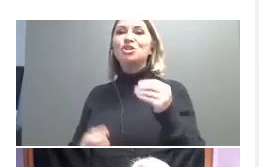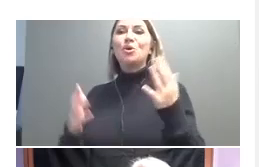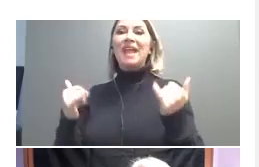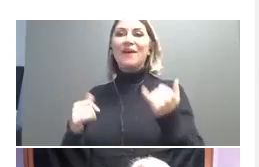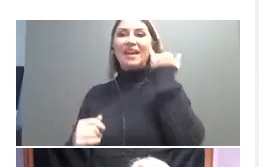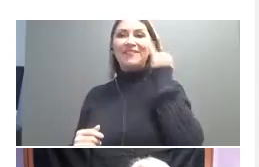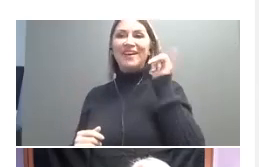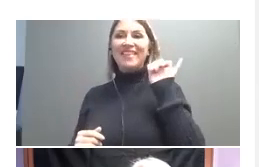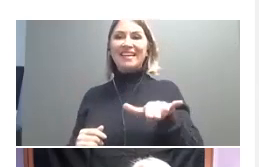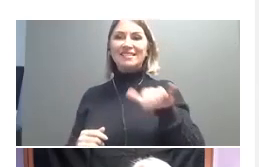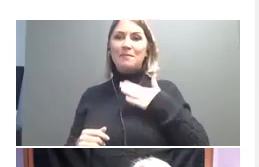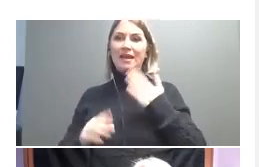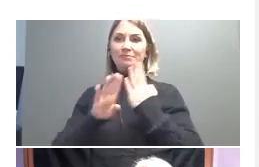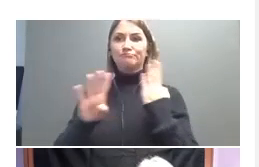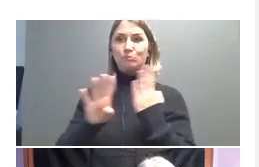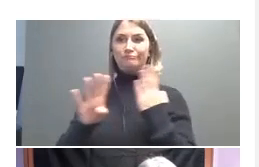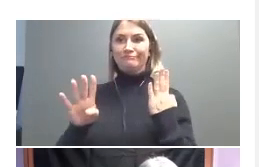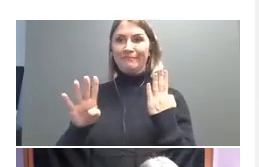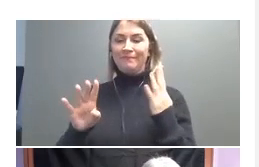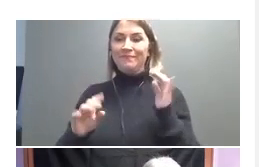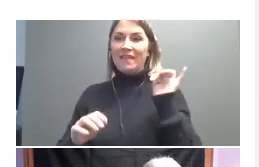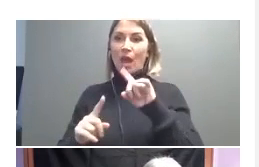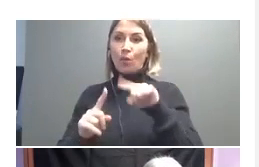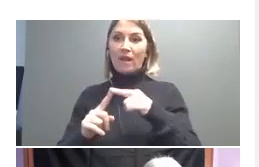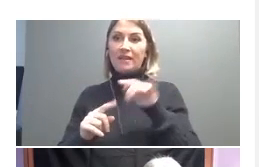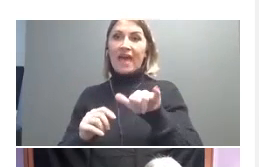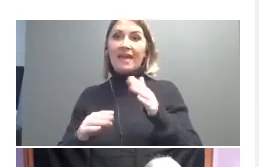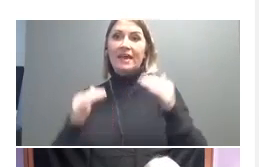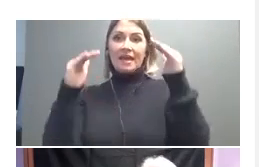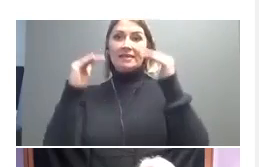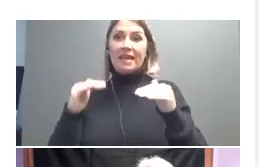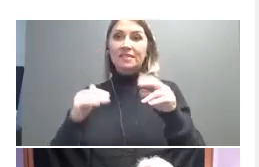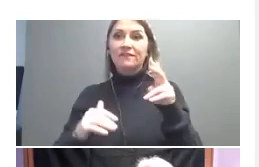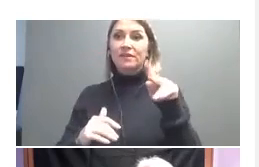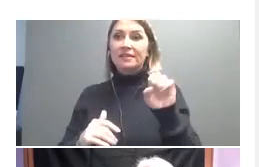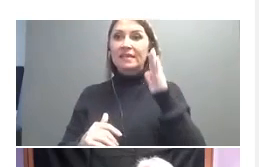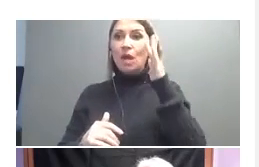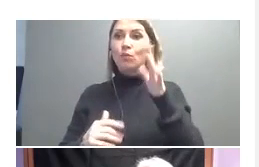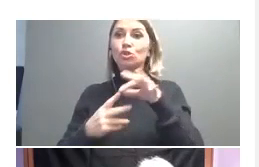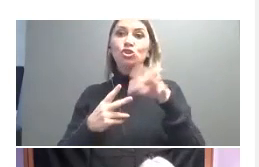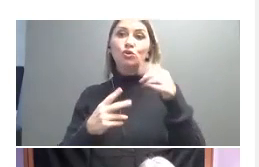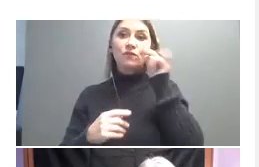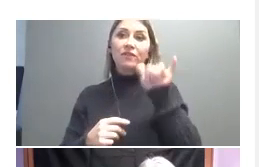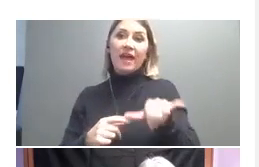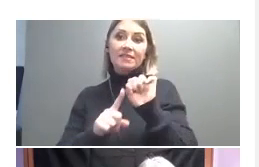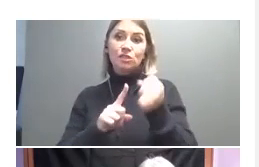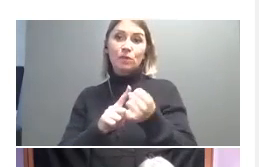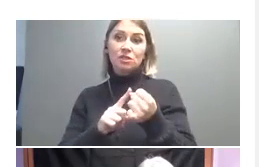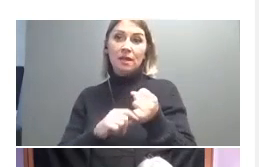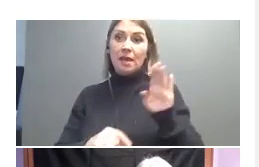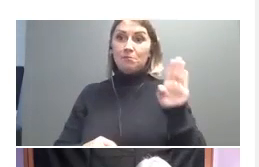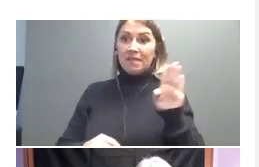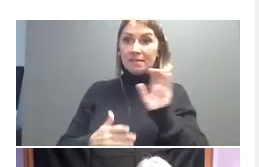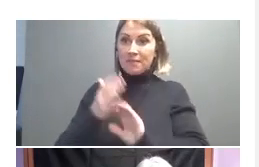this is my priority queue, then what is the next vertex that I'm going to choose in this scenario? B is